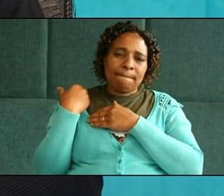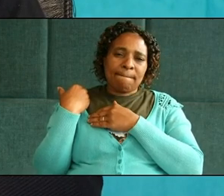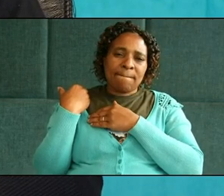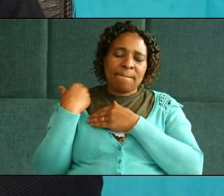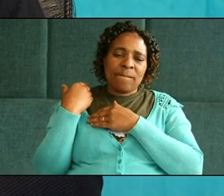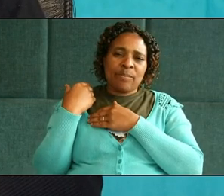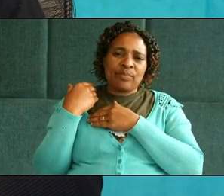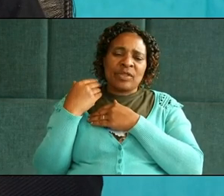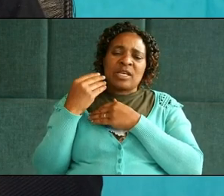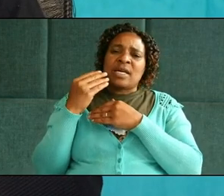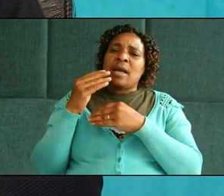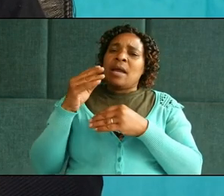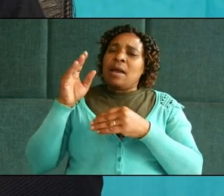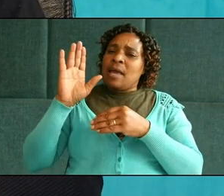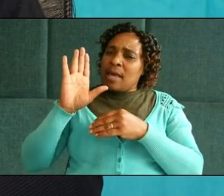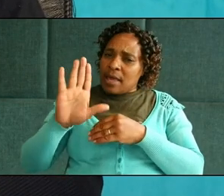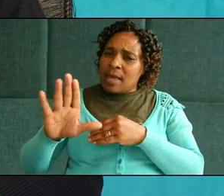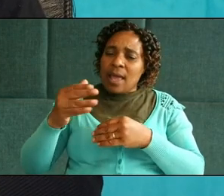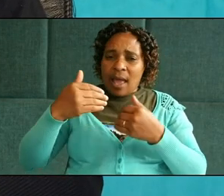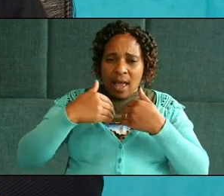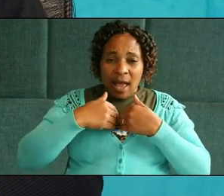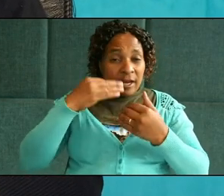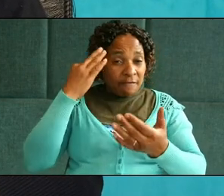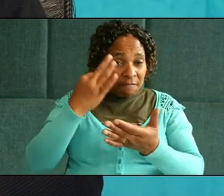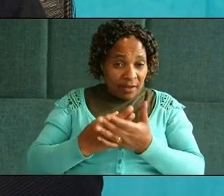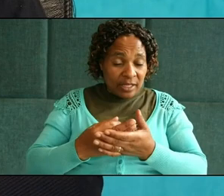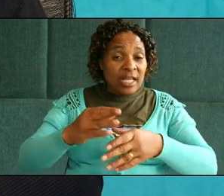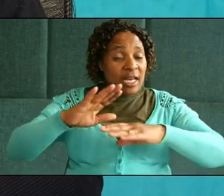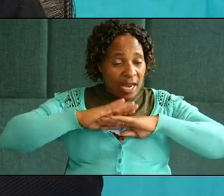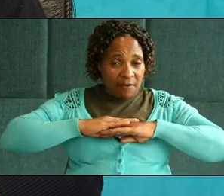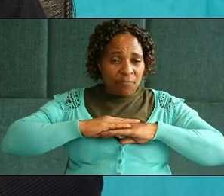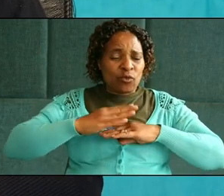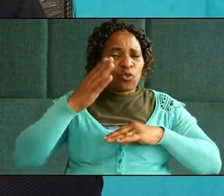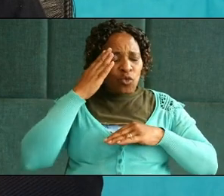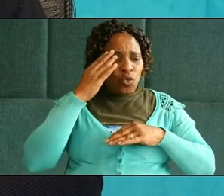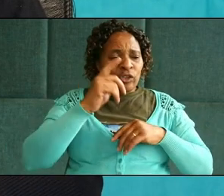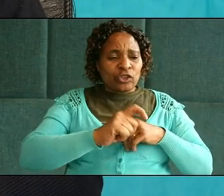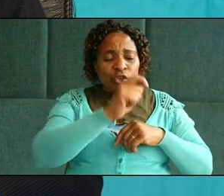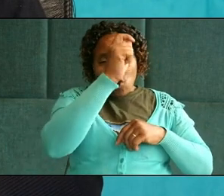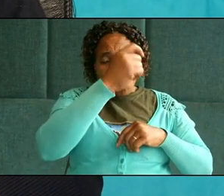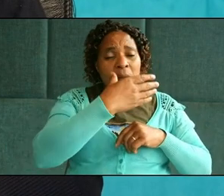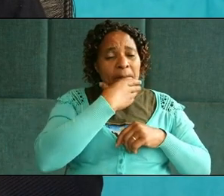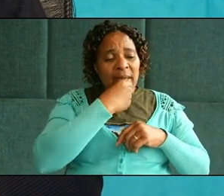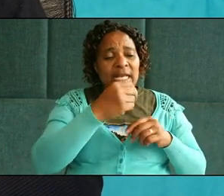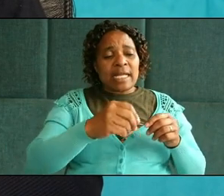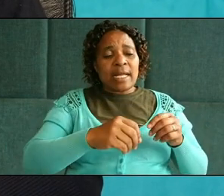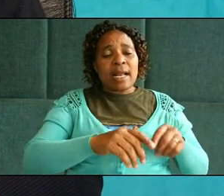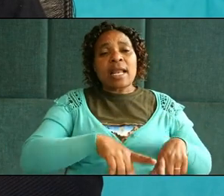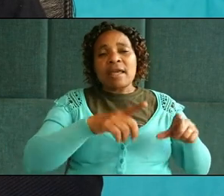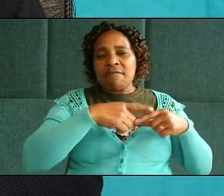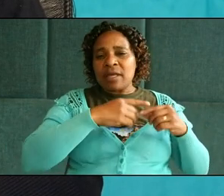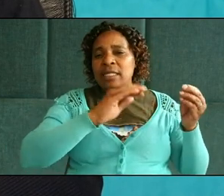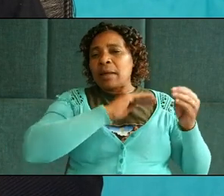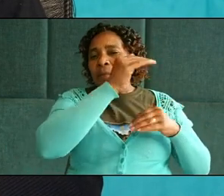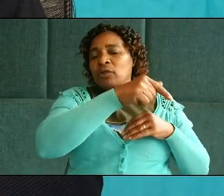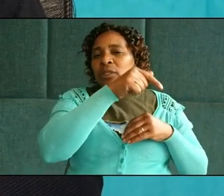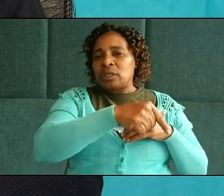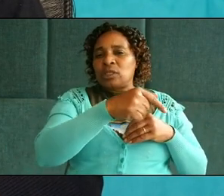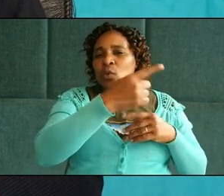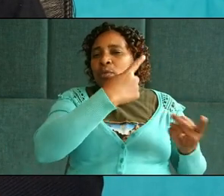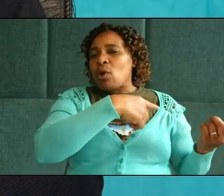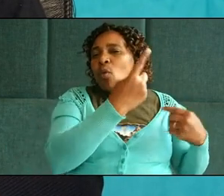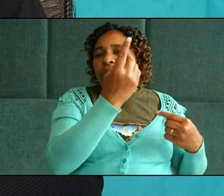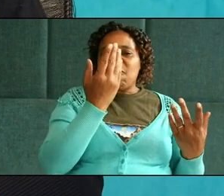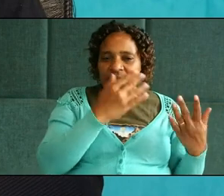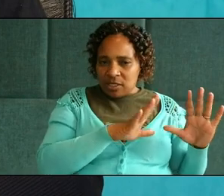he had faith, enough faith to know that the giants that were living on this mountain would be conquered.